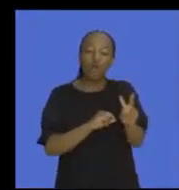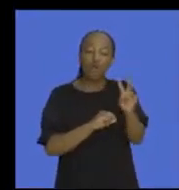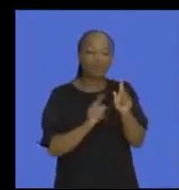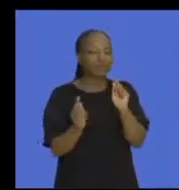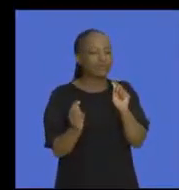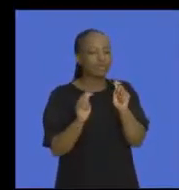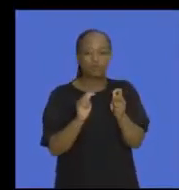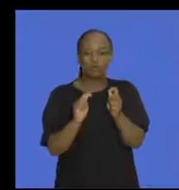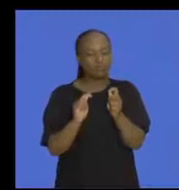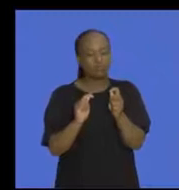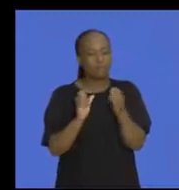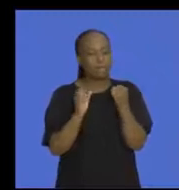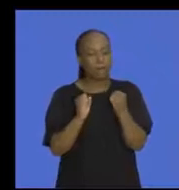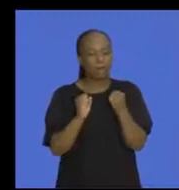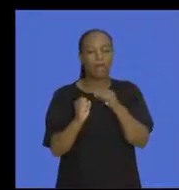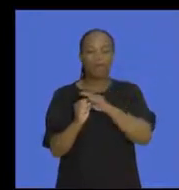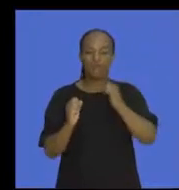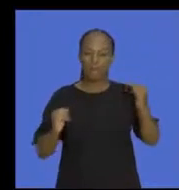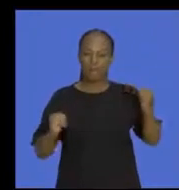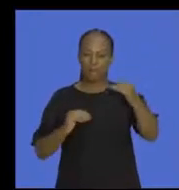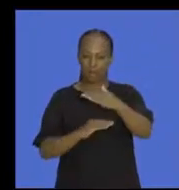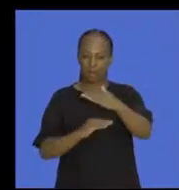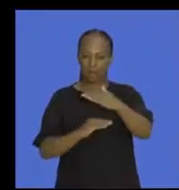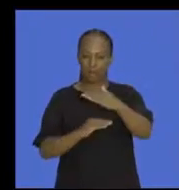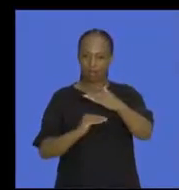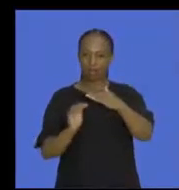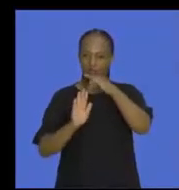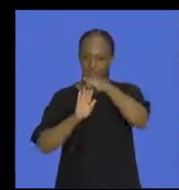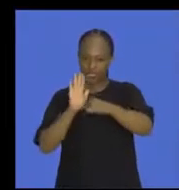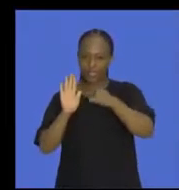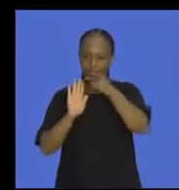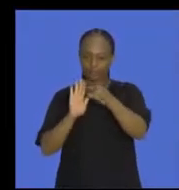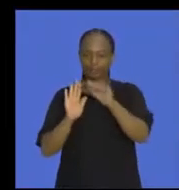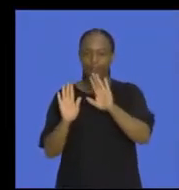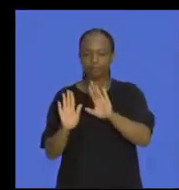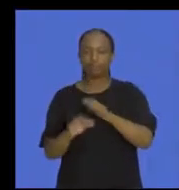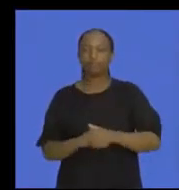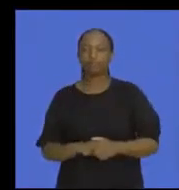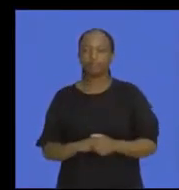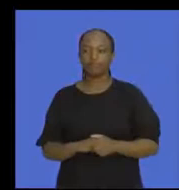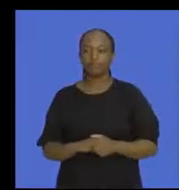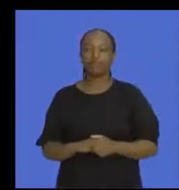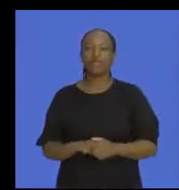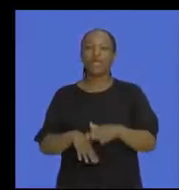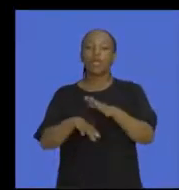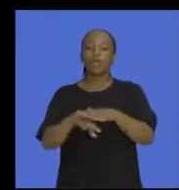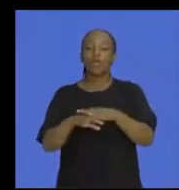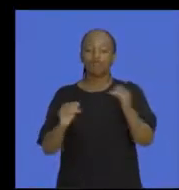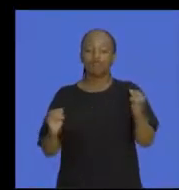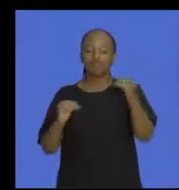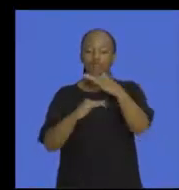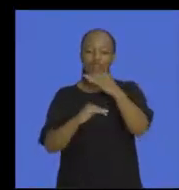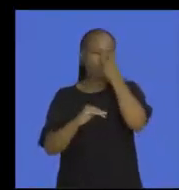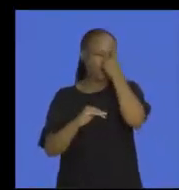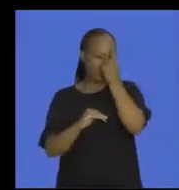not change as long as it is in a parallel circuit, right? Okay. Furthermore, okay, in a parallel circuit,